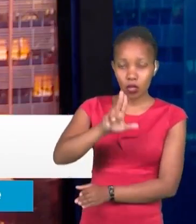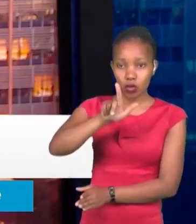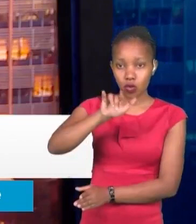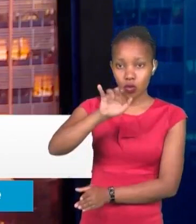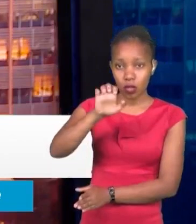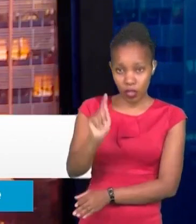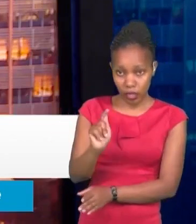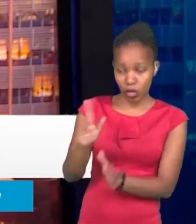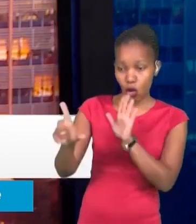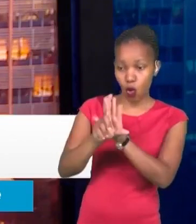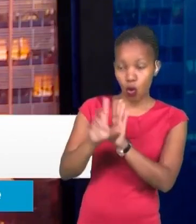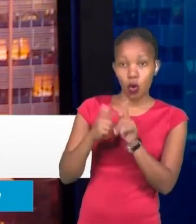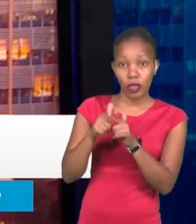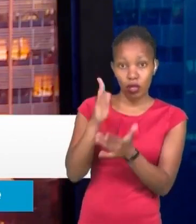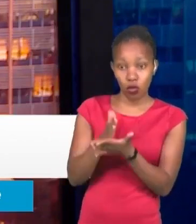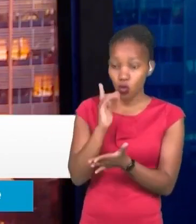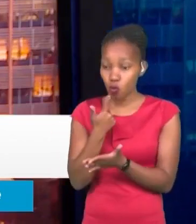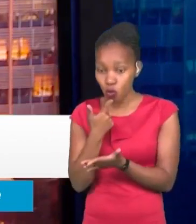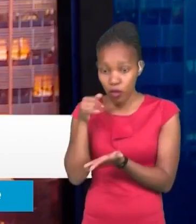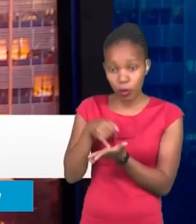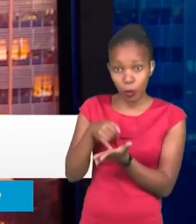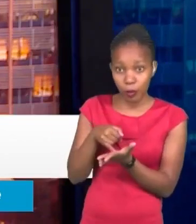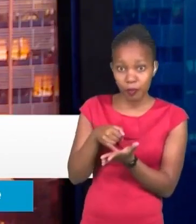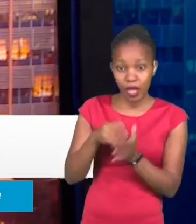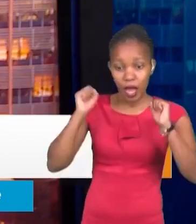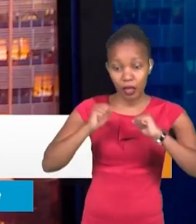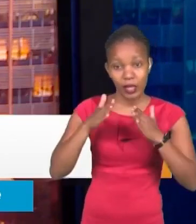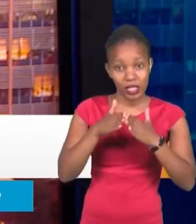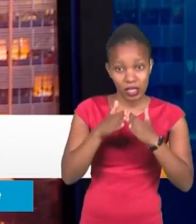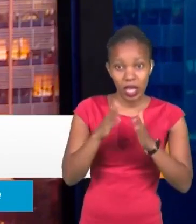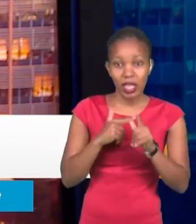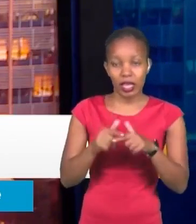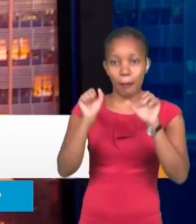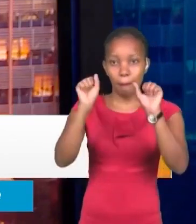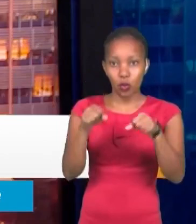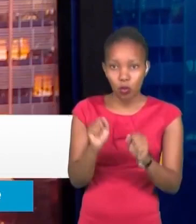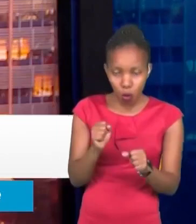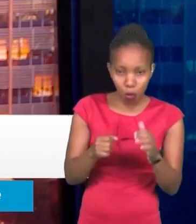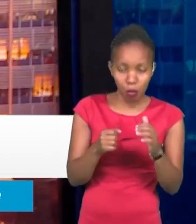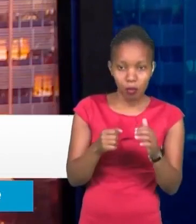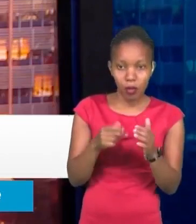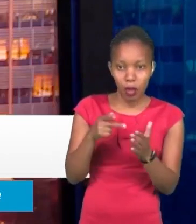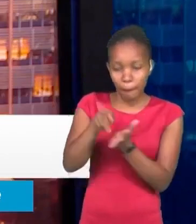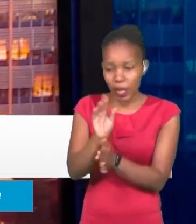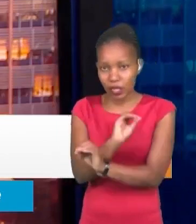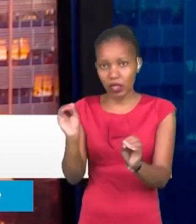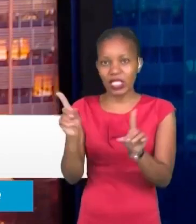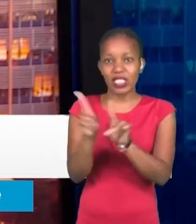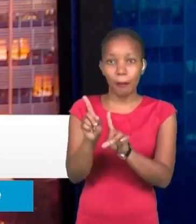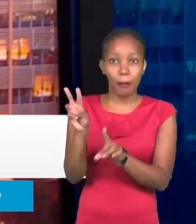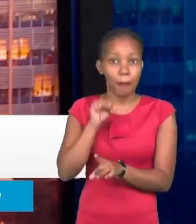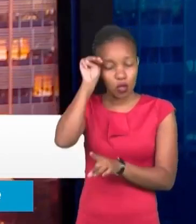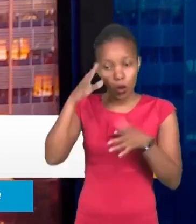that minors who engage in consensual sex should not be penalized to the same extent as adults who